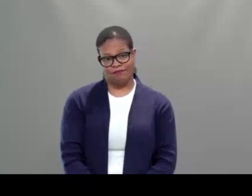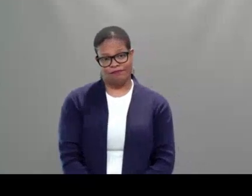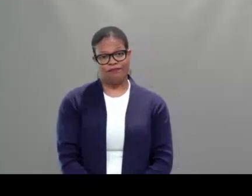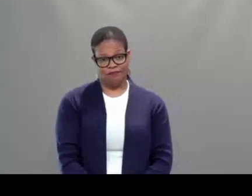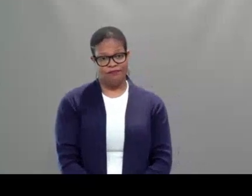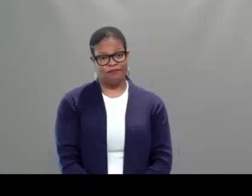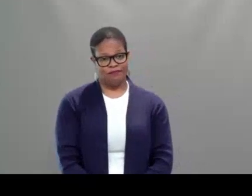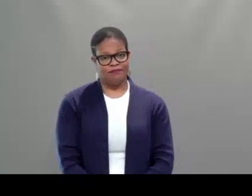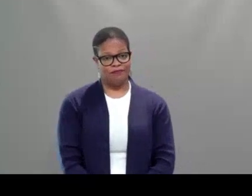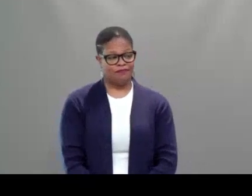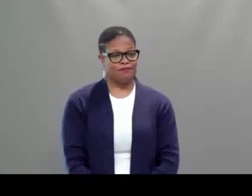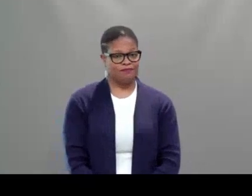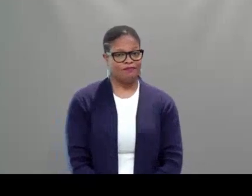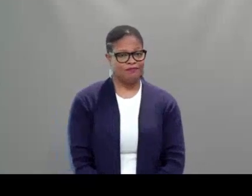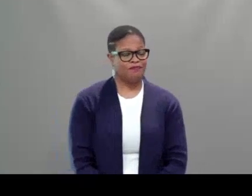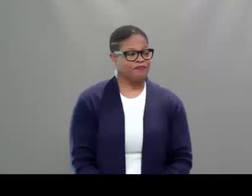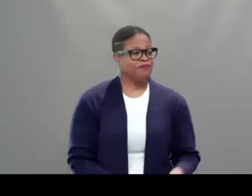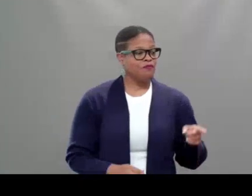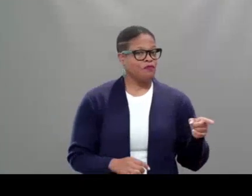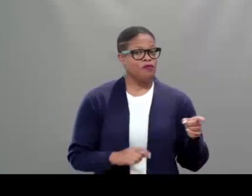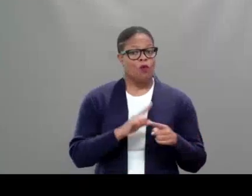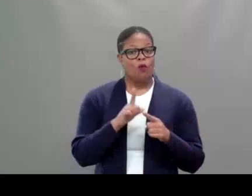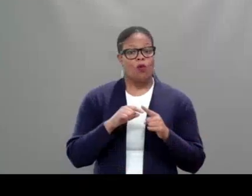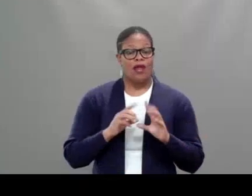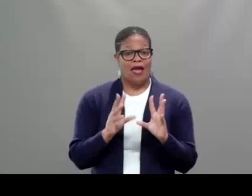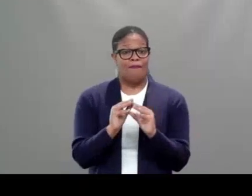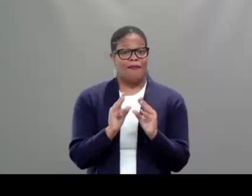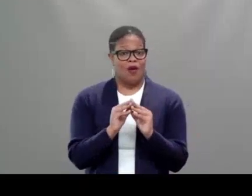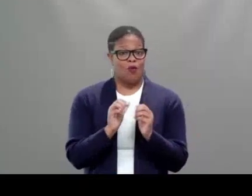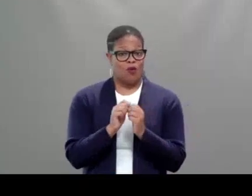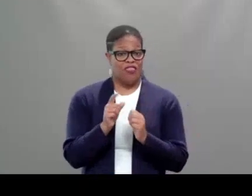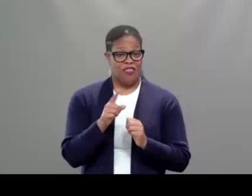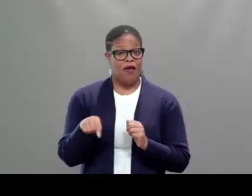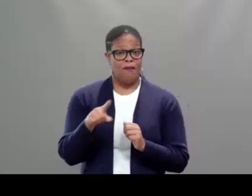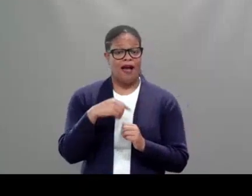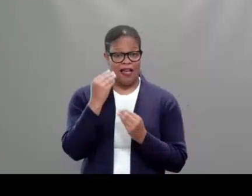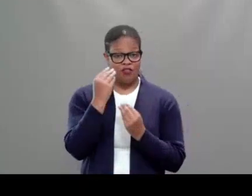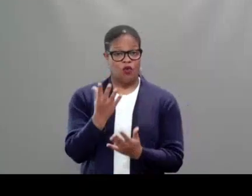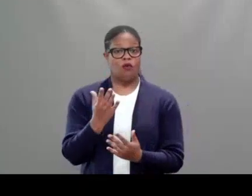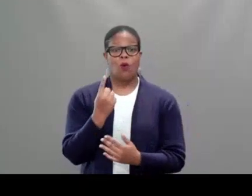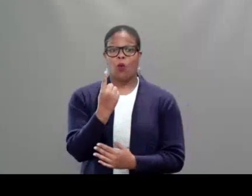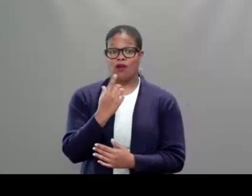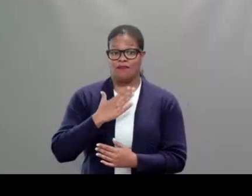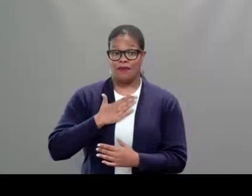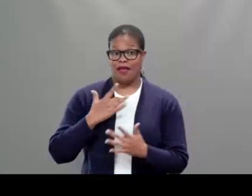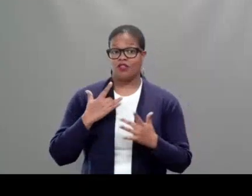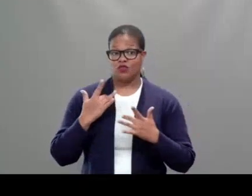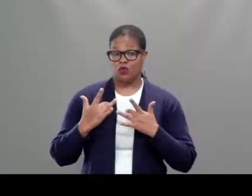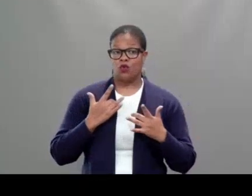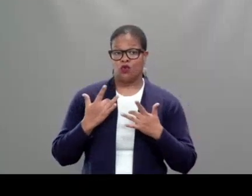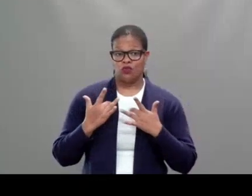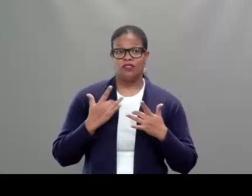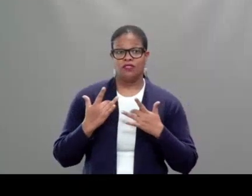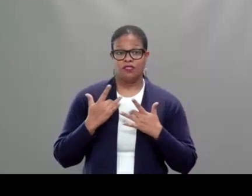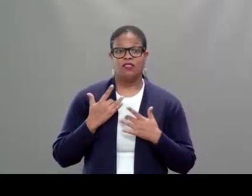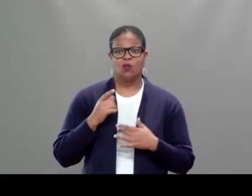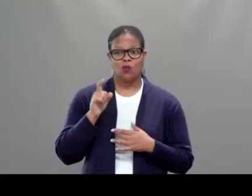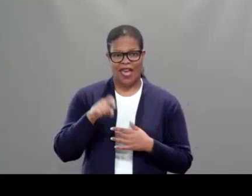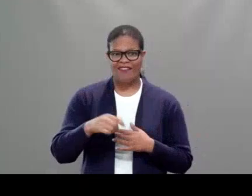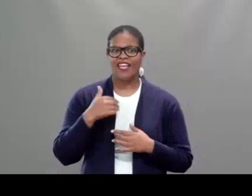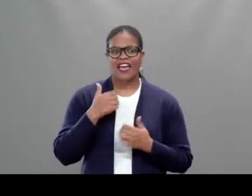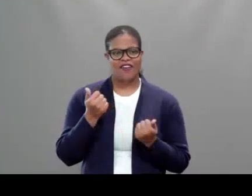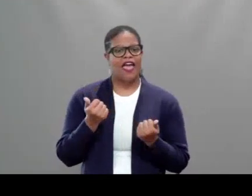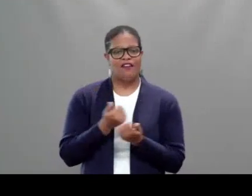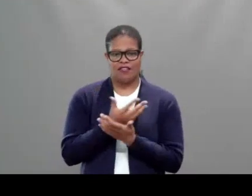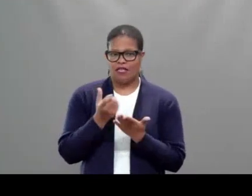Yes. When I met with them, I did tell them that one of my concerns is that we have to have